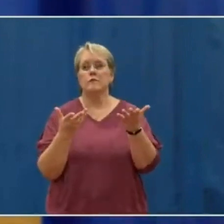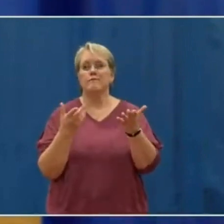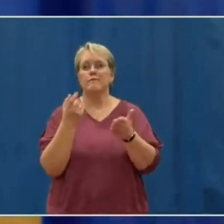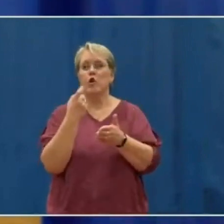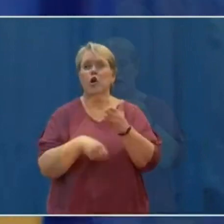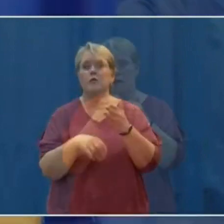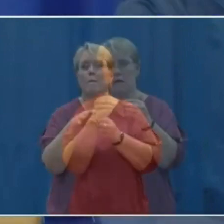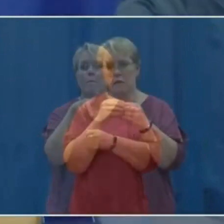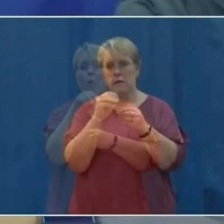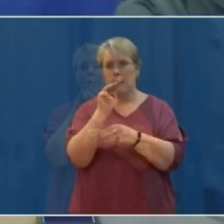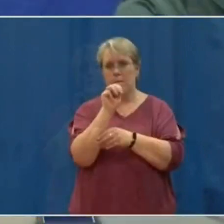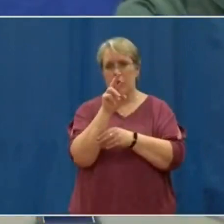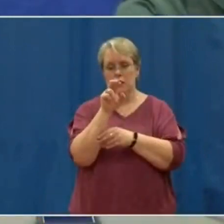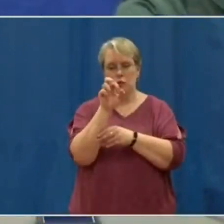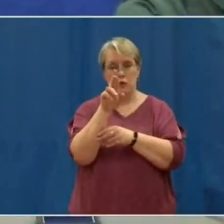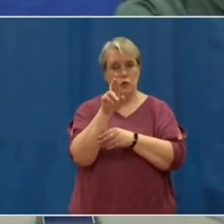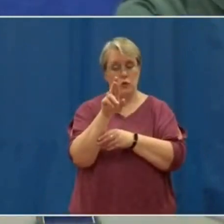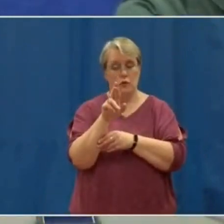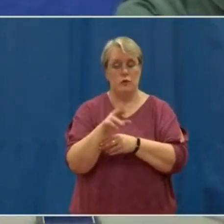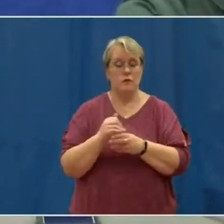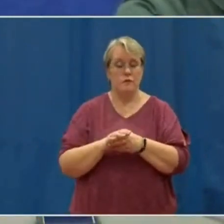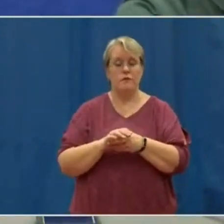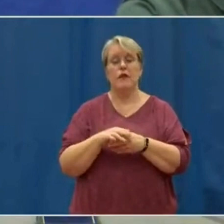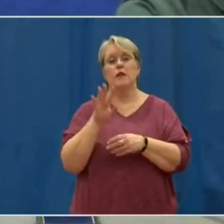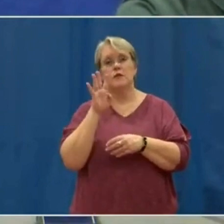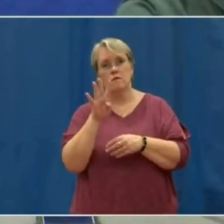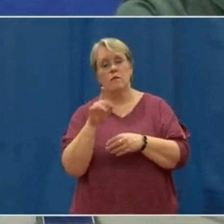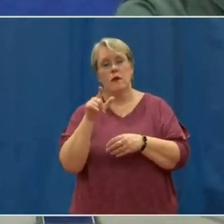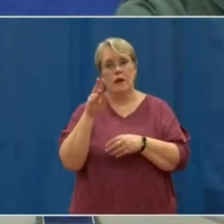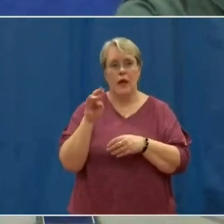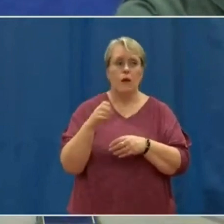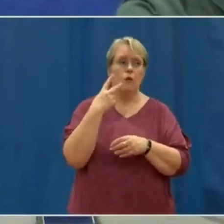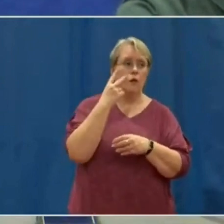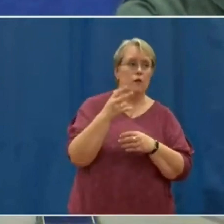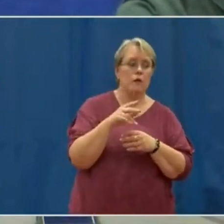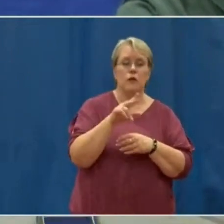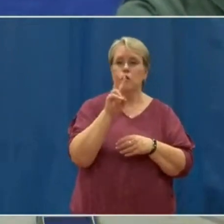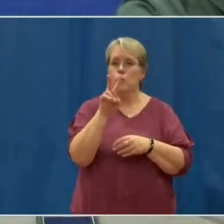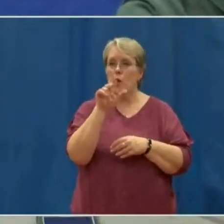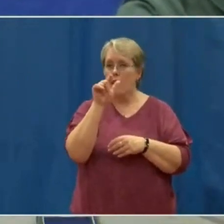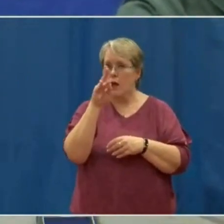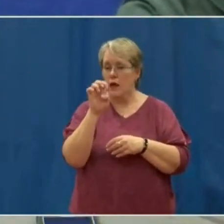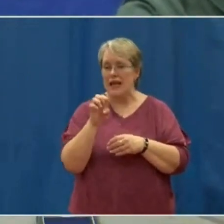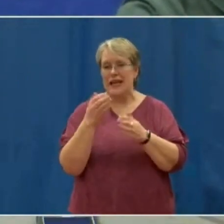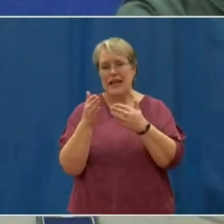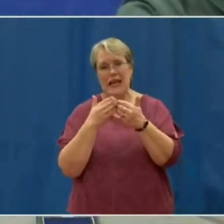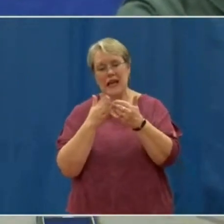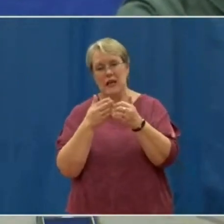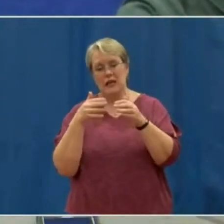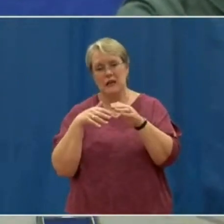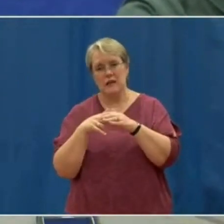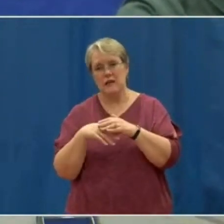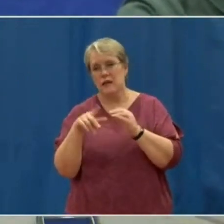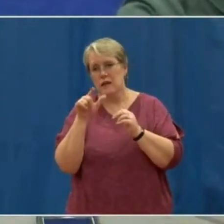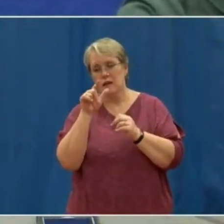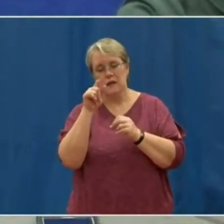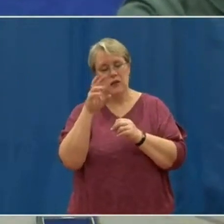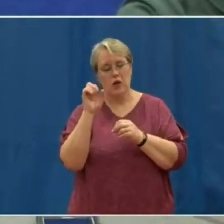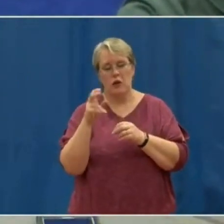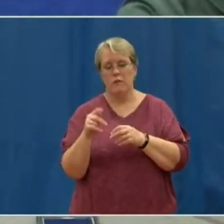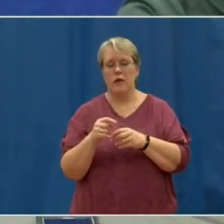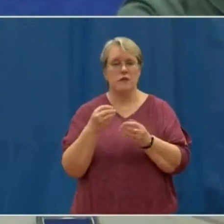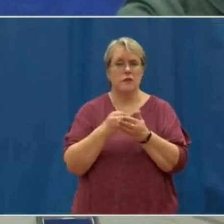Absolutely, cost. Albeit that's a 4-lane, we're looking at a 2-lane. Easily a tunnel would be 2 times the cost